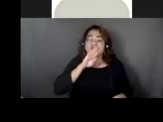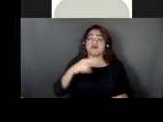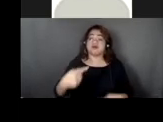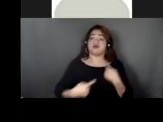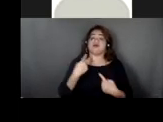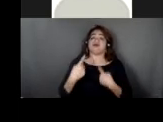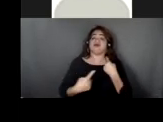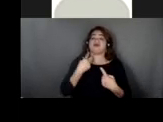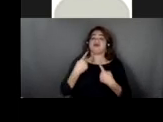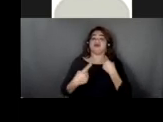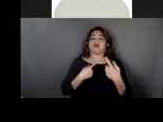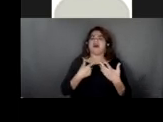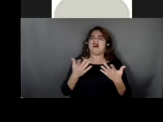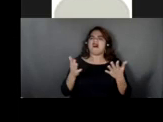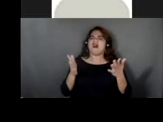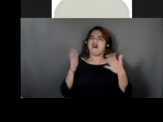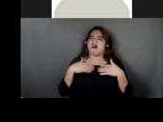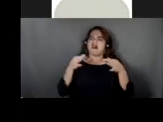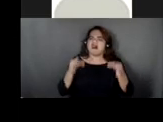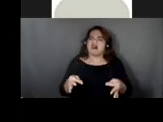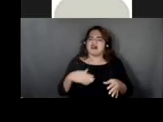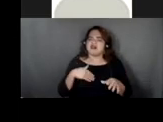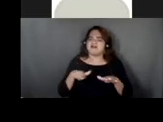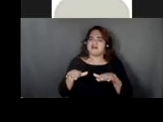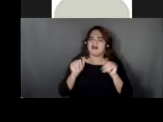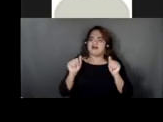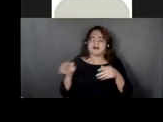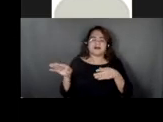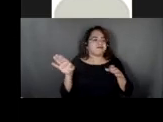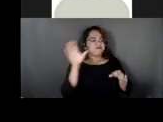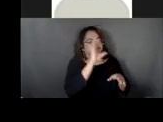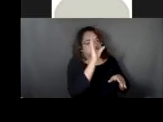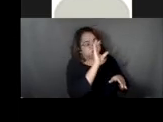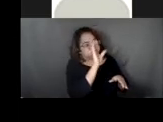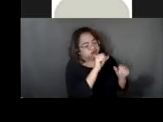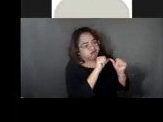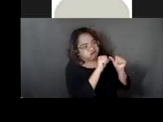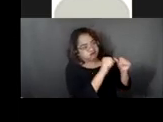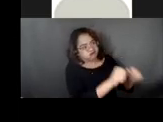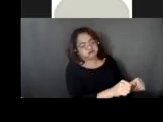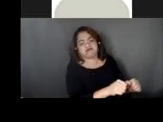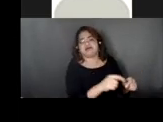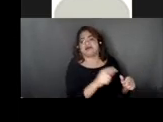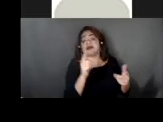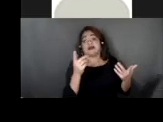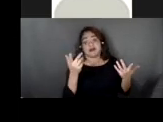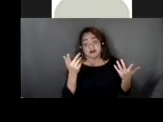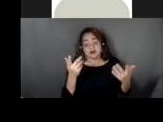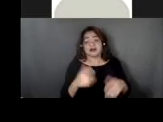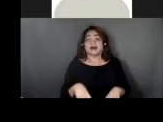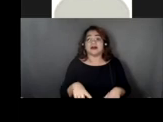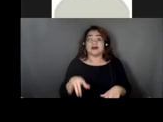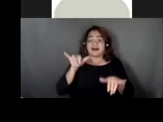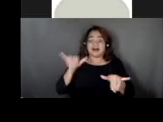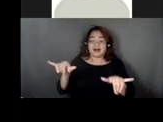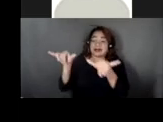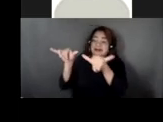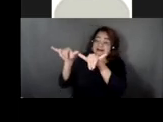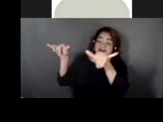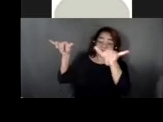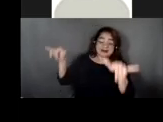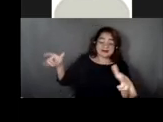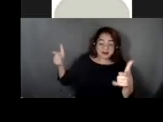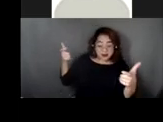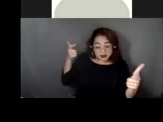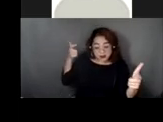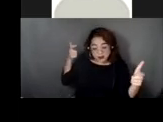huge system, and making the entire care system more aware is a big undertaking, and it is